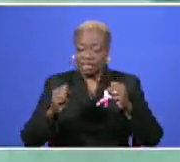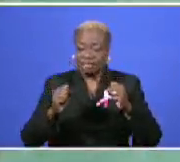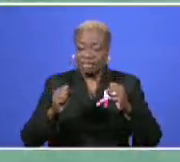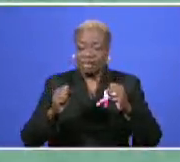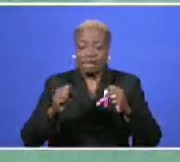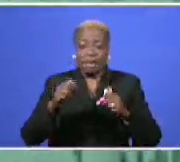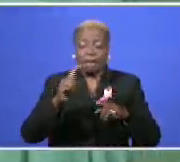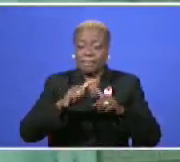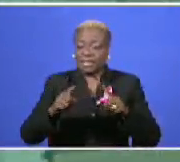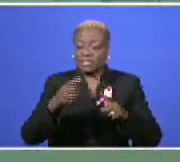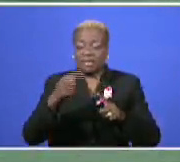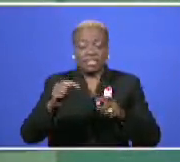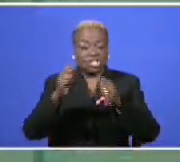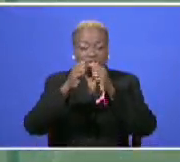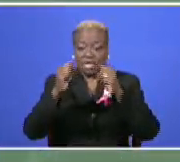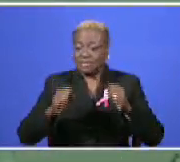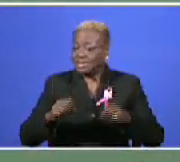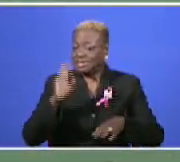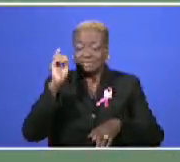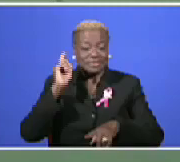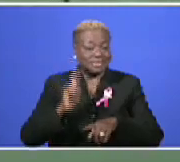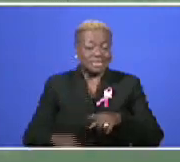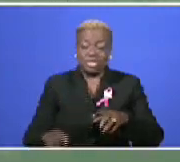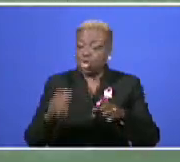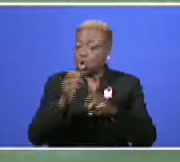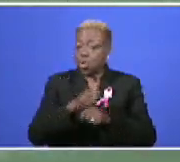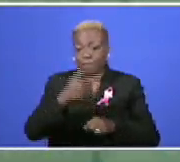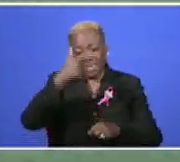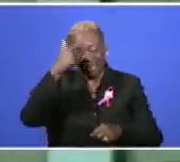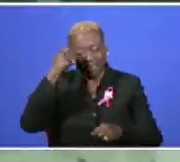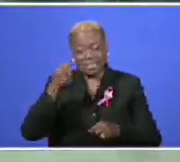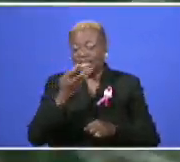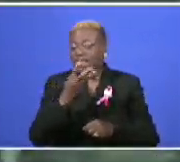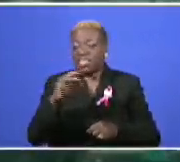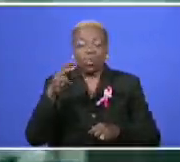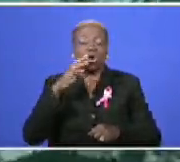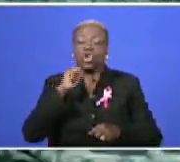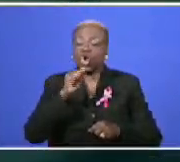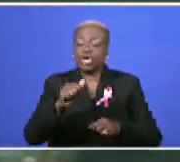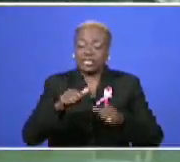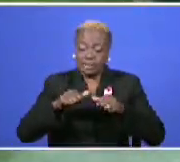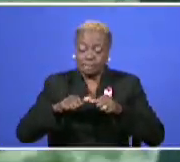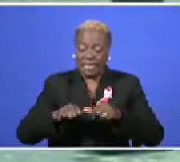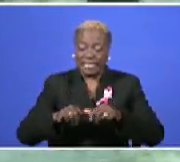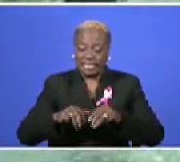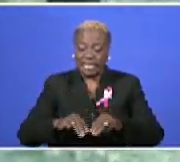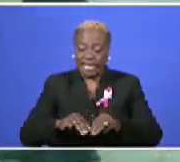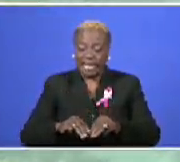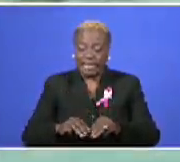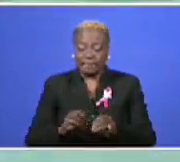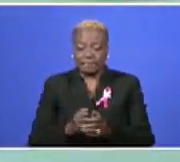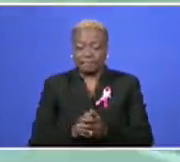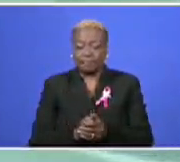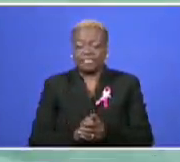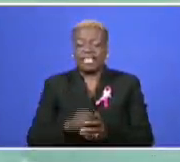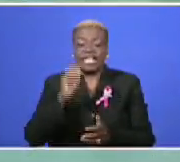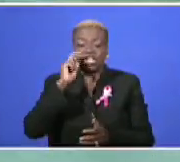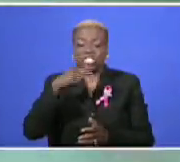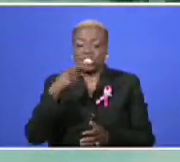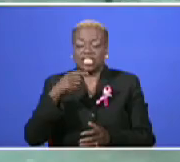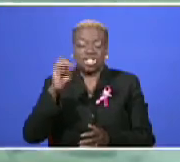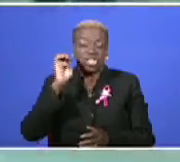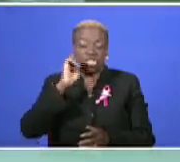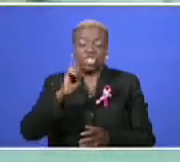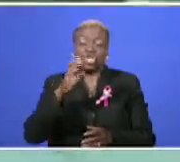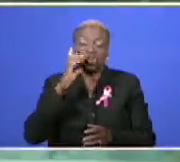they wasn't maintained. Albury says one thing is certain after surviving the deadliest storm to hit the country. She says she could have been